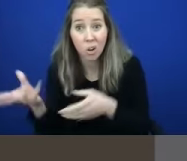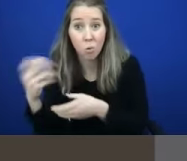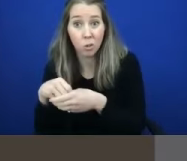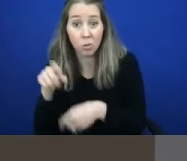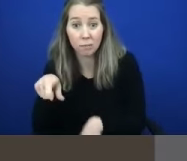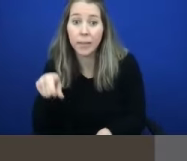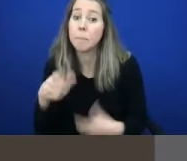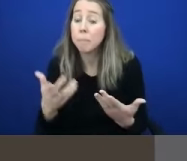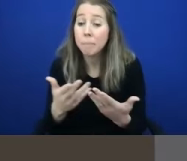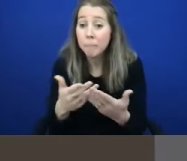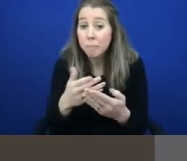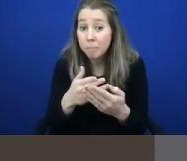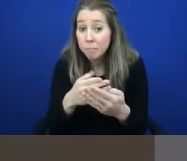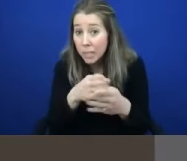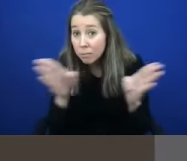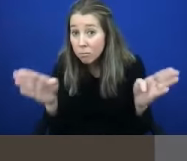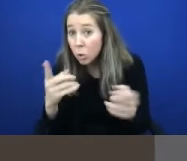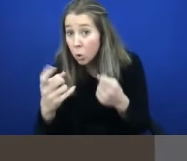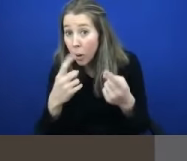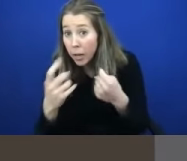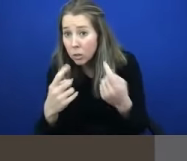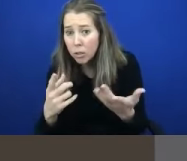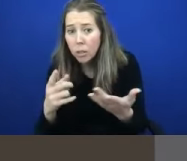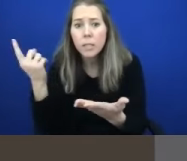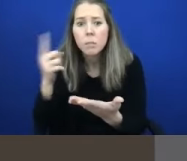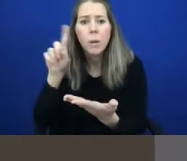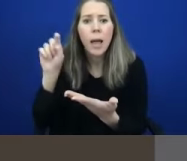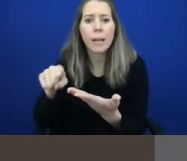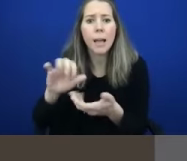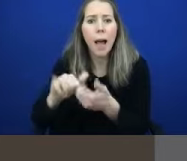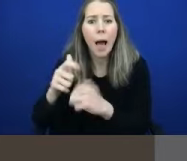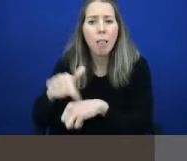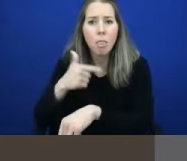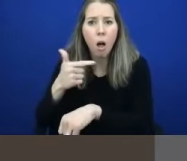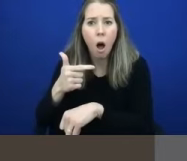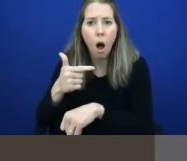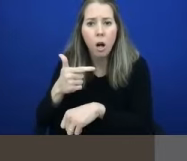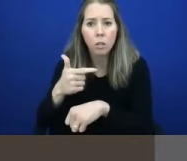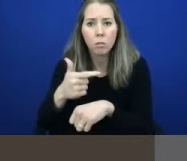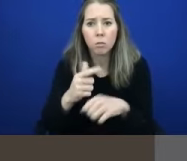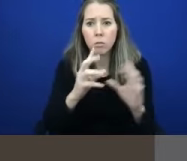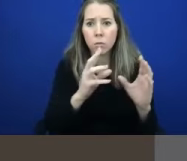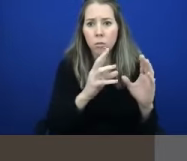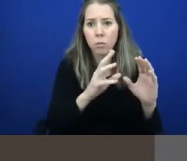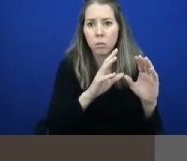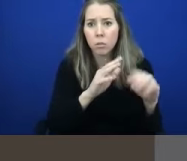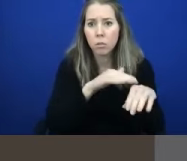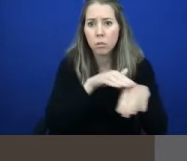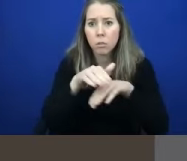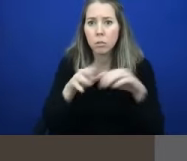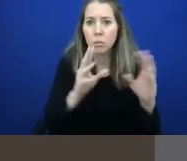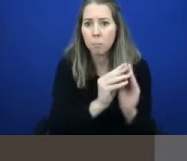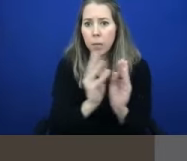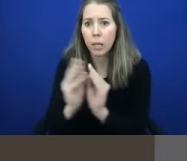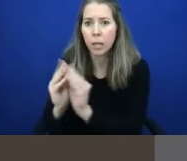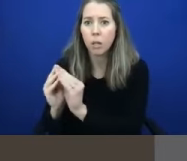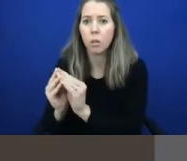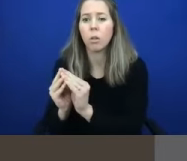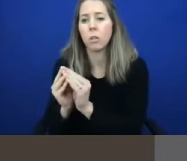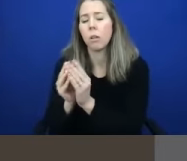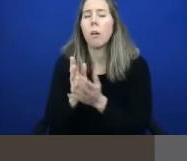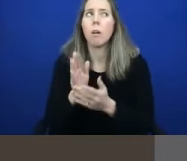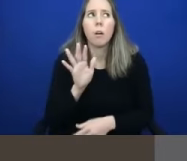any questions about what you're going to be Someone doing? asked how long we'll be in the breakouts. Let's assume we will give